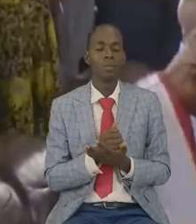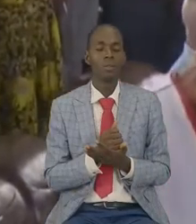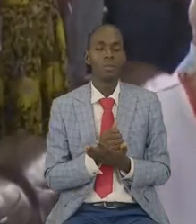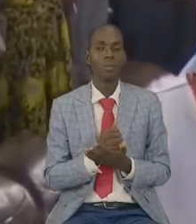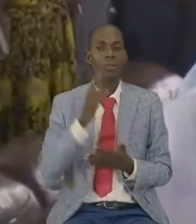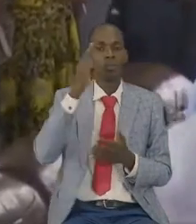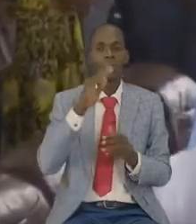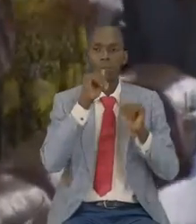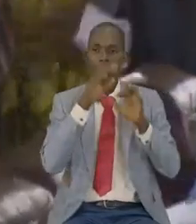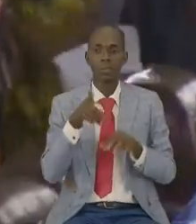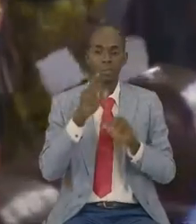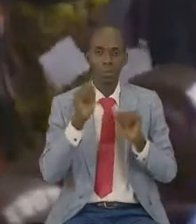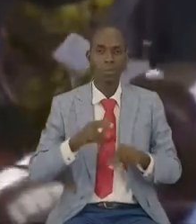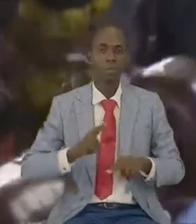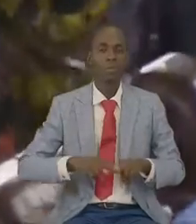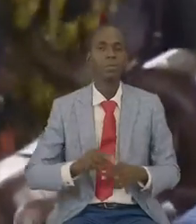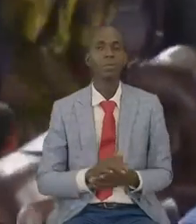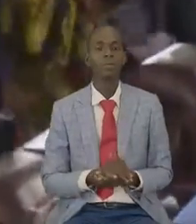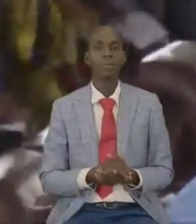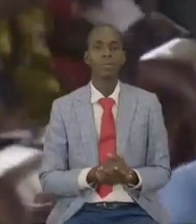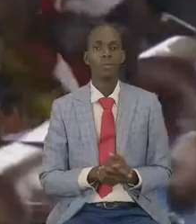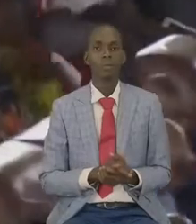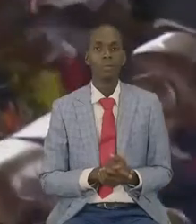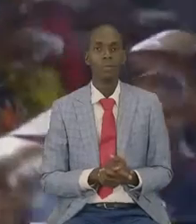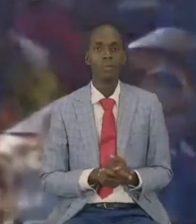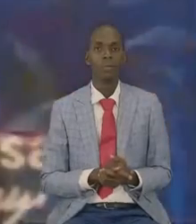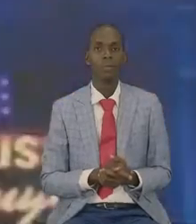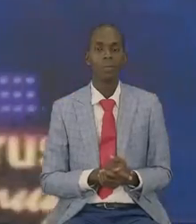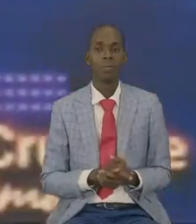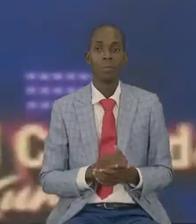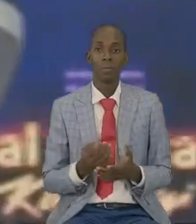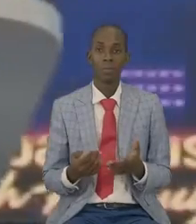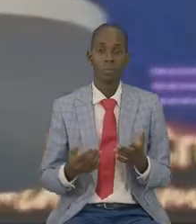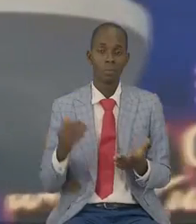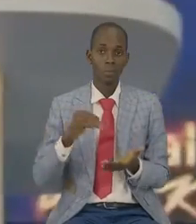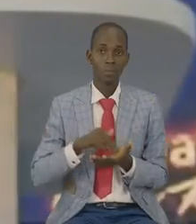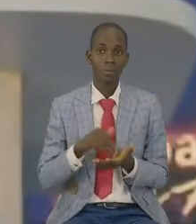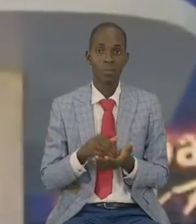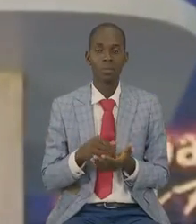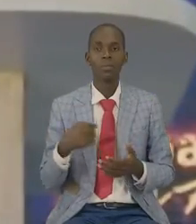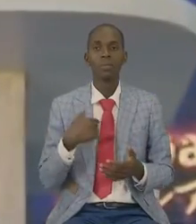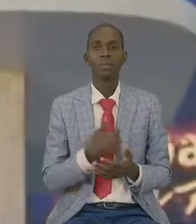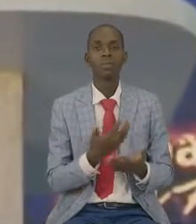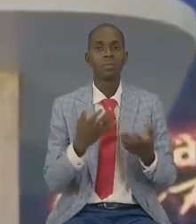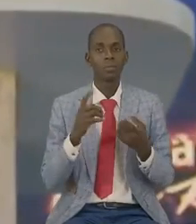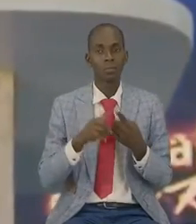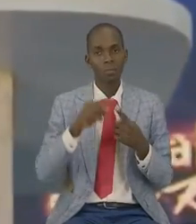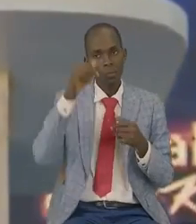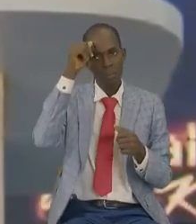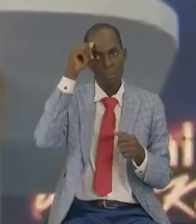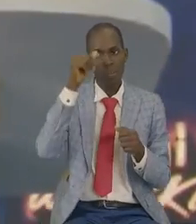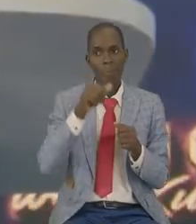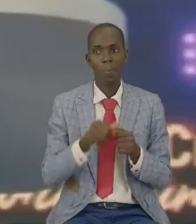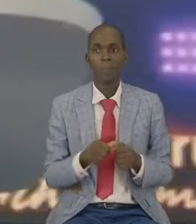God bless you. You can sit down. Once again, we want to remember that